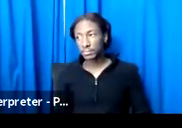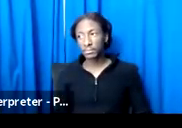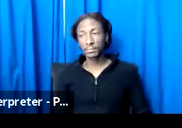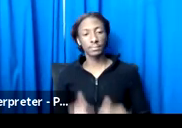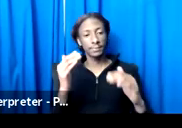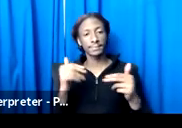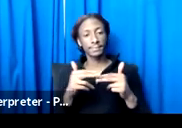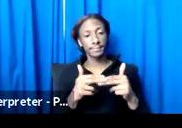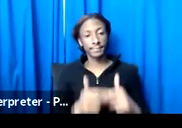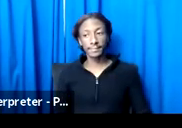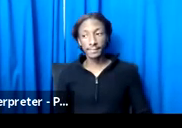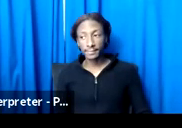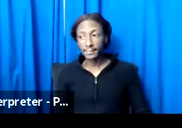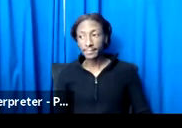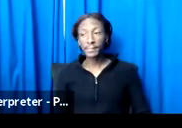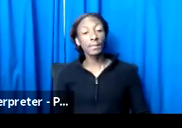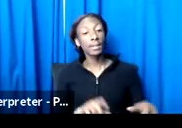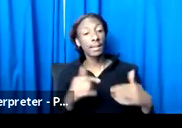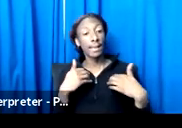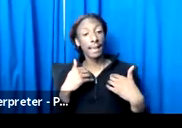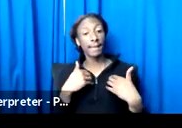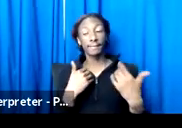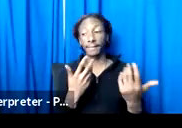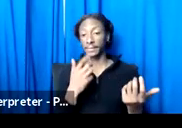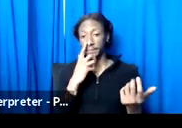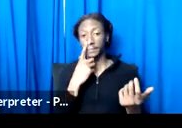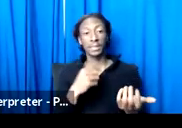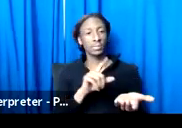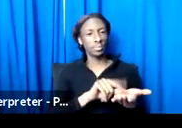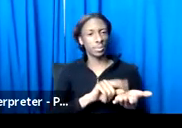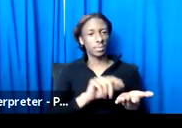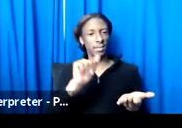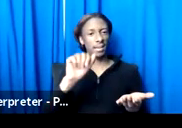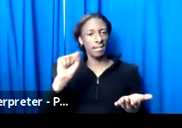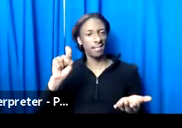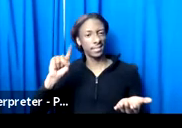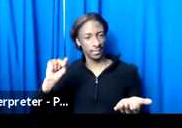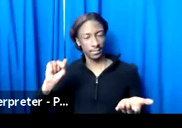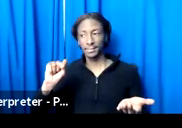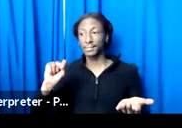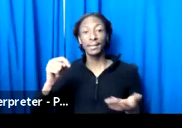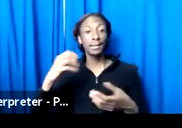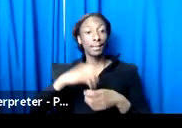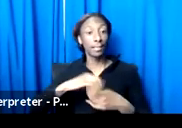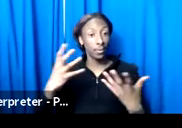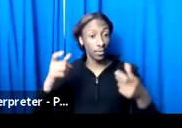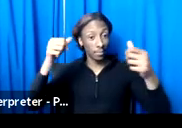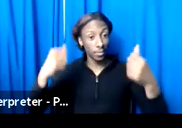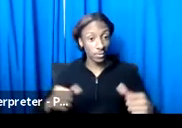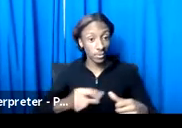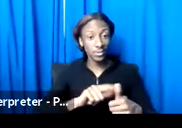slide. We also have printable assets, including posters,